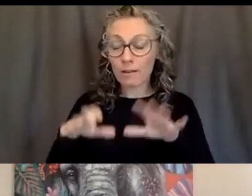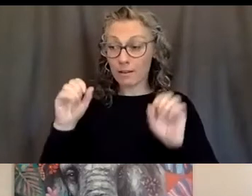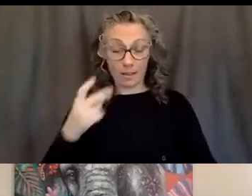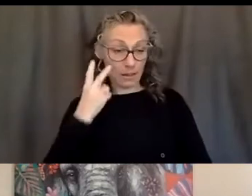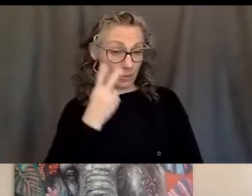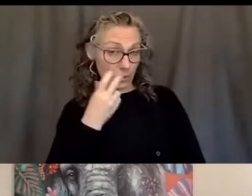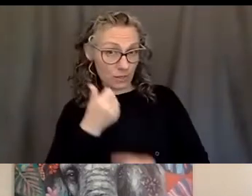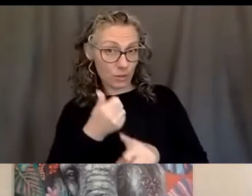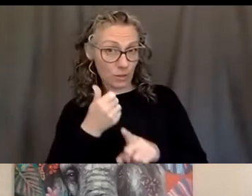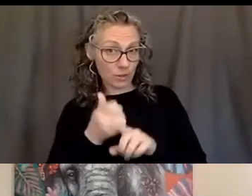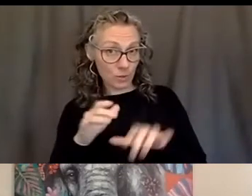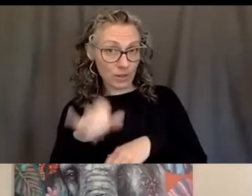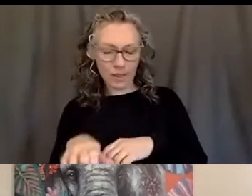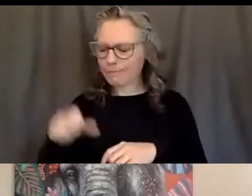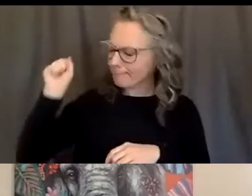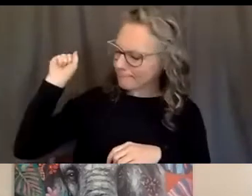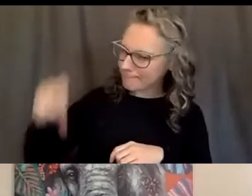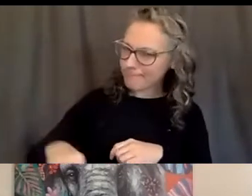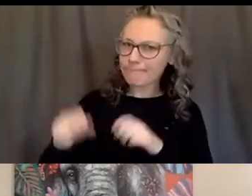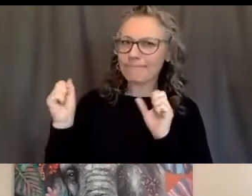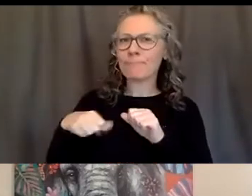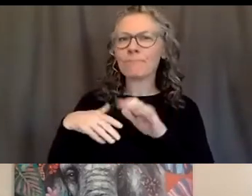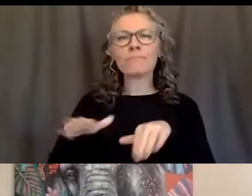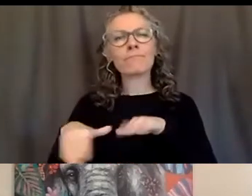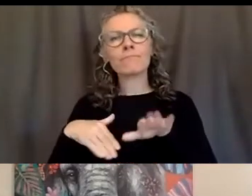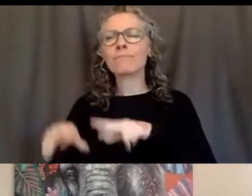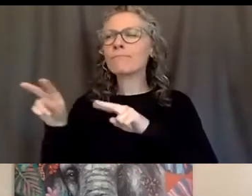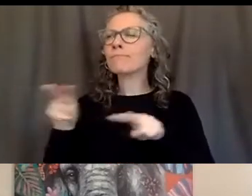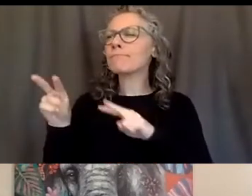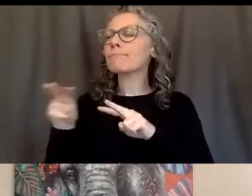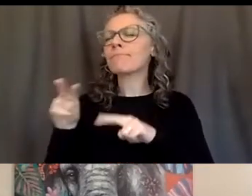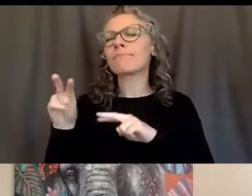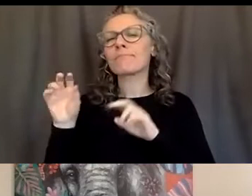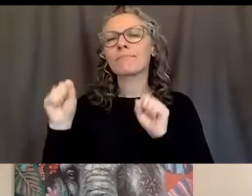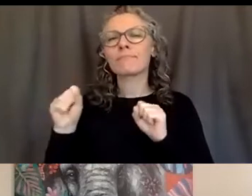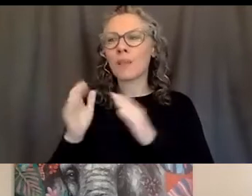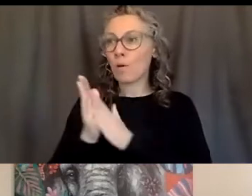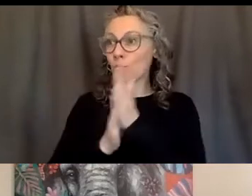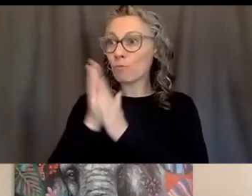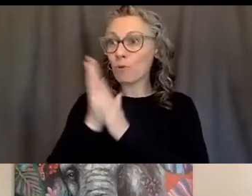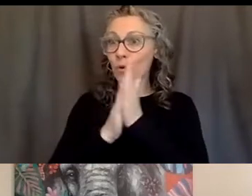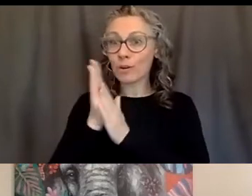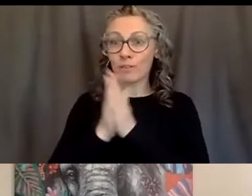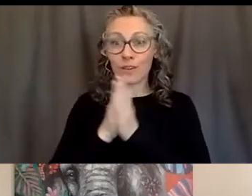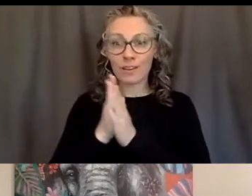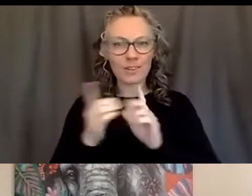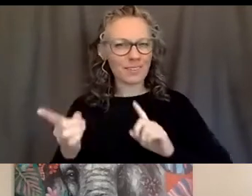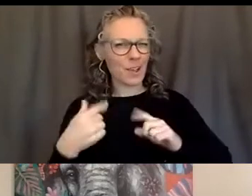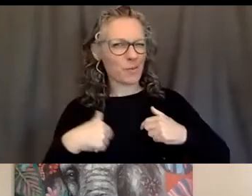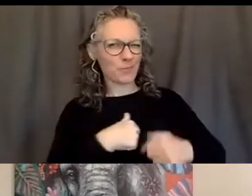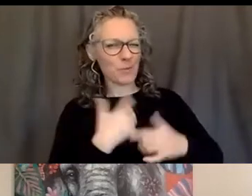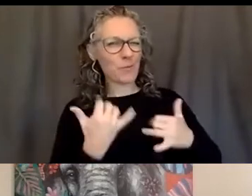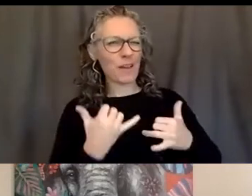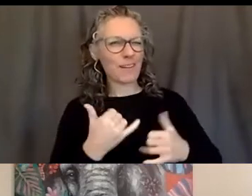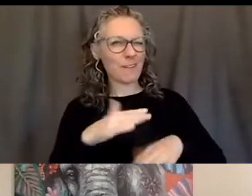that? Yes. Yeah. Yeah. It's just motivation. So what we're doing is we're others. practicing